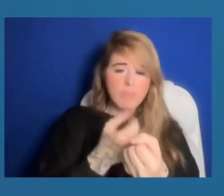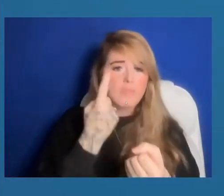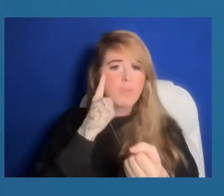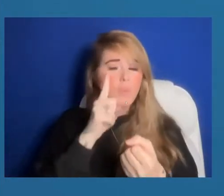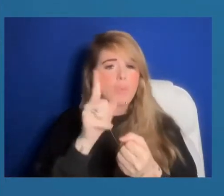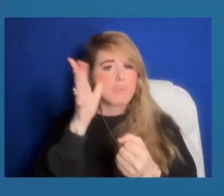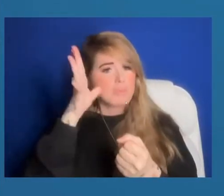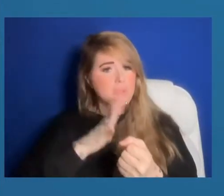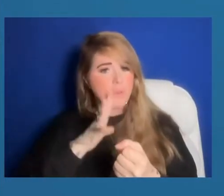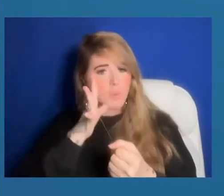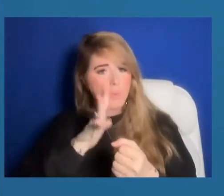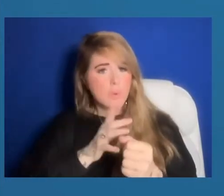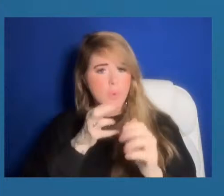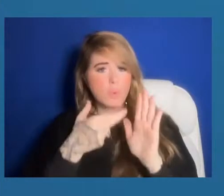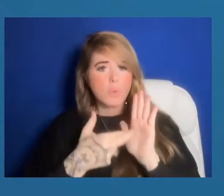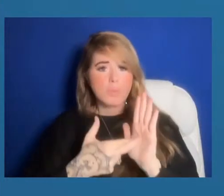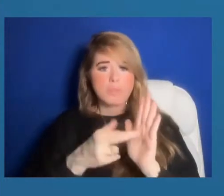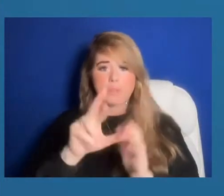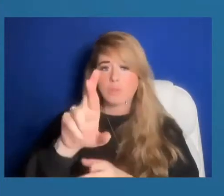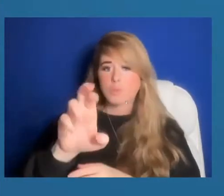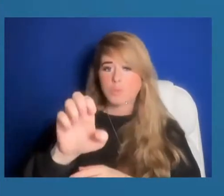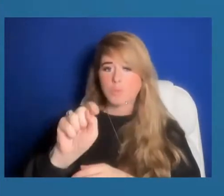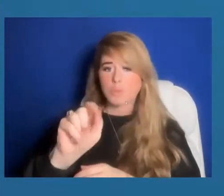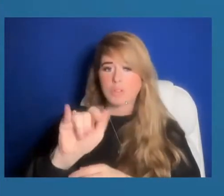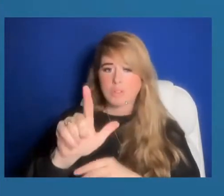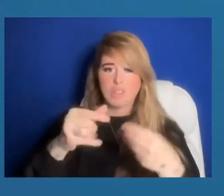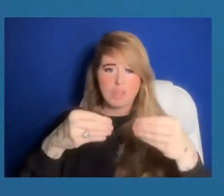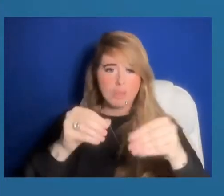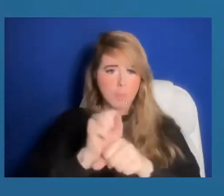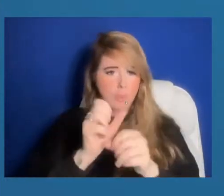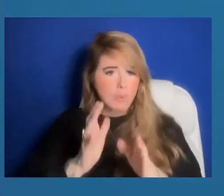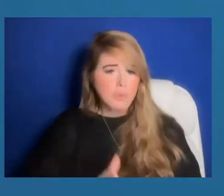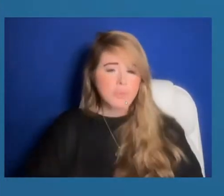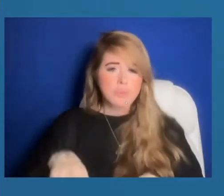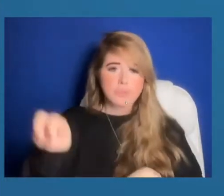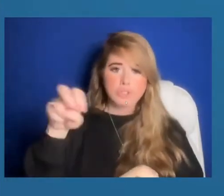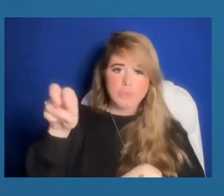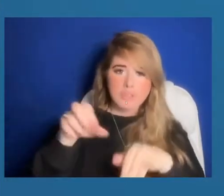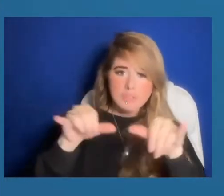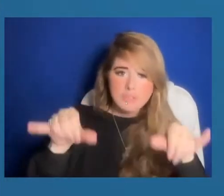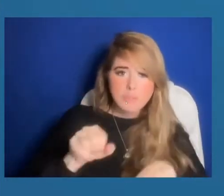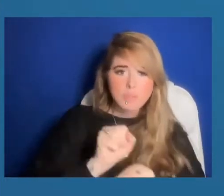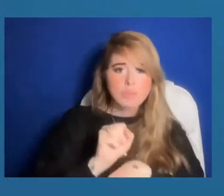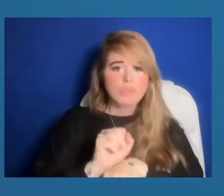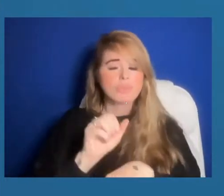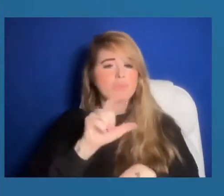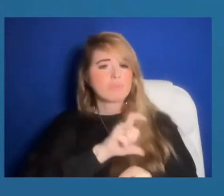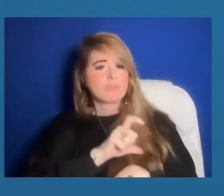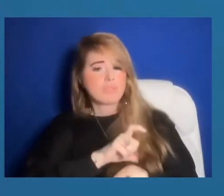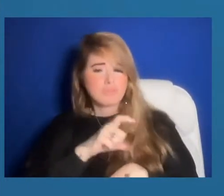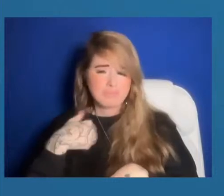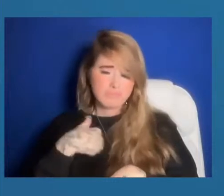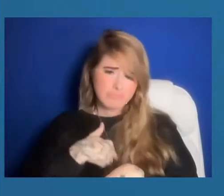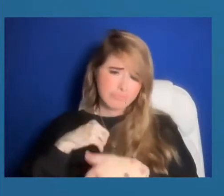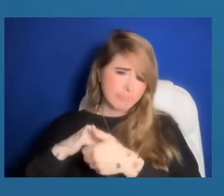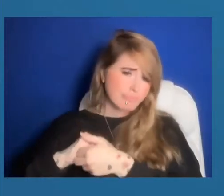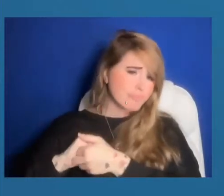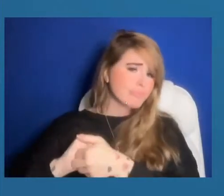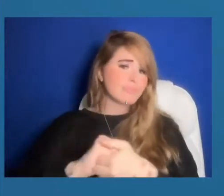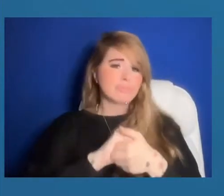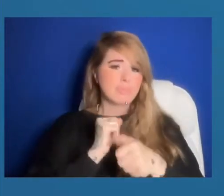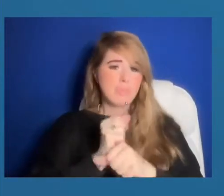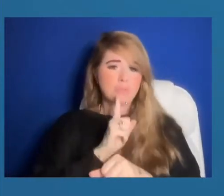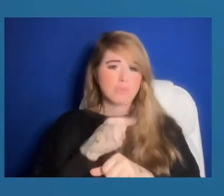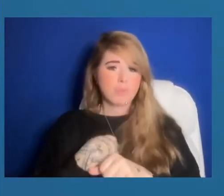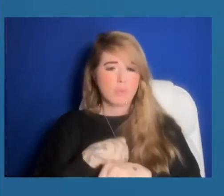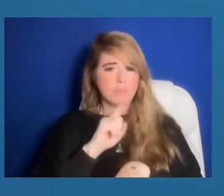retail workers and transit system workers and police officers and others to make sure that we